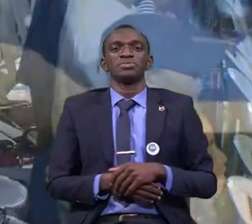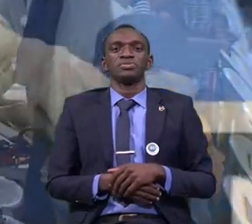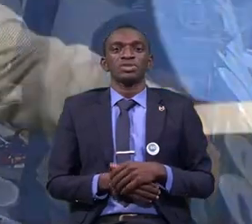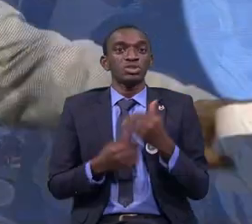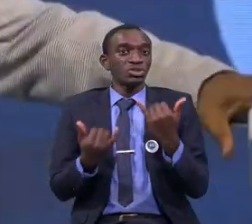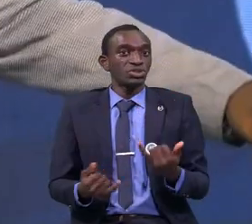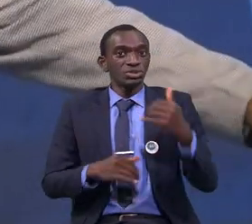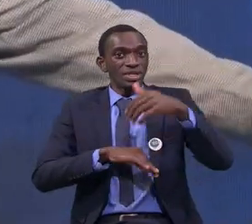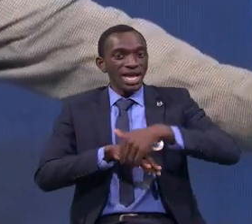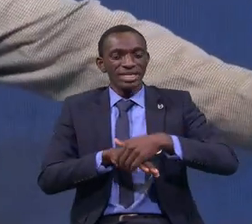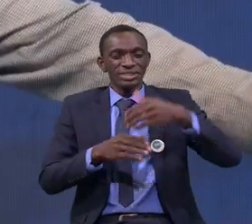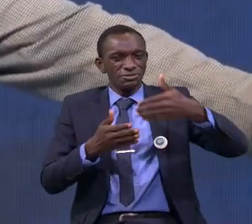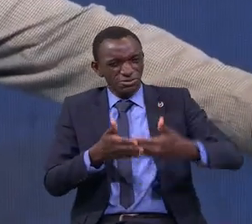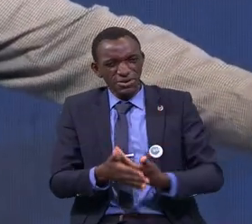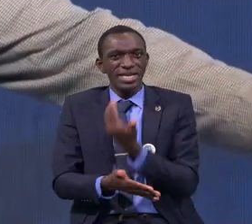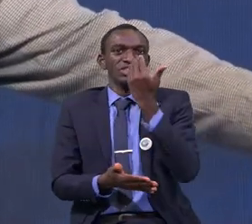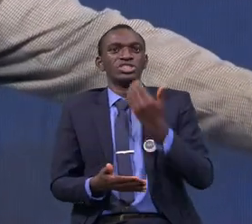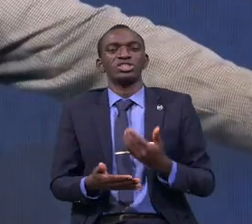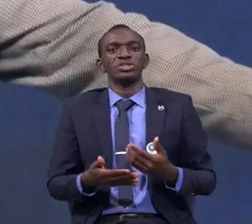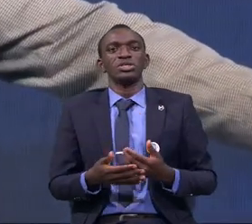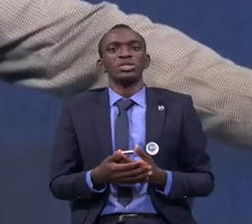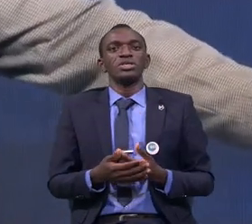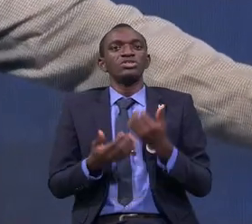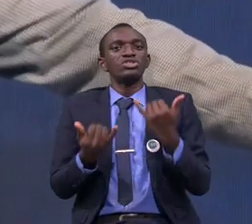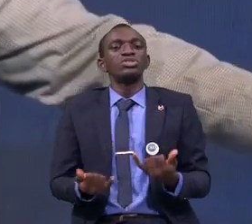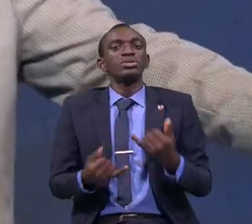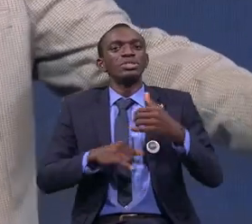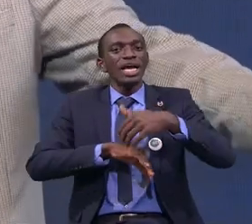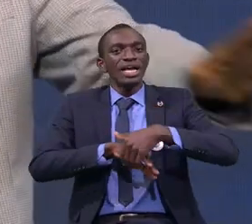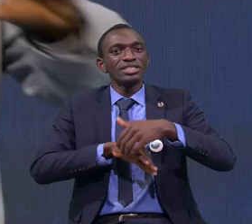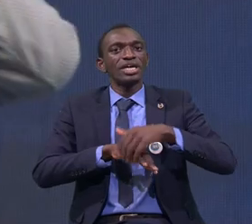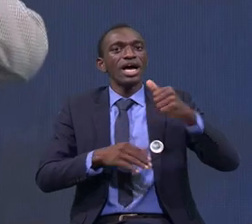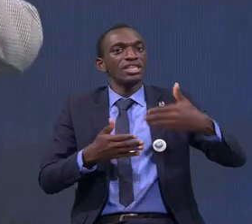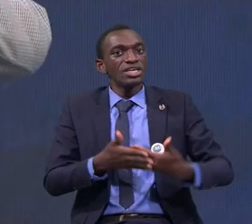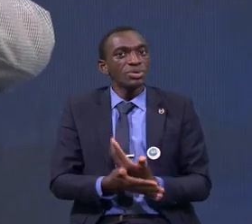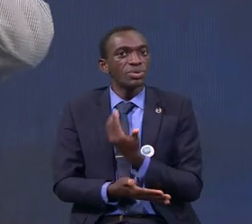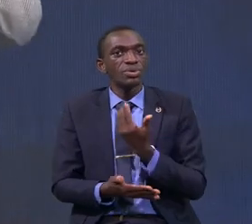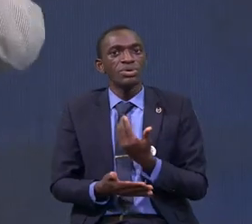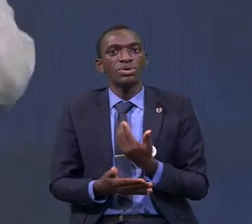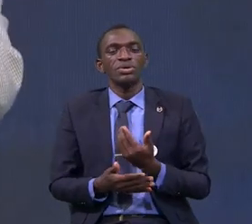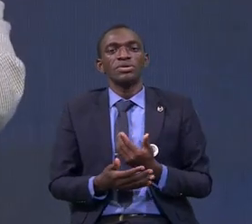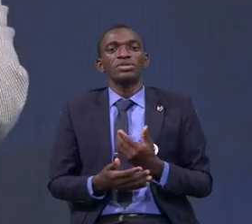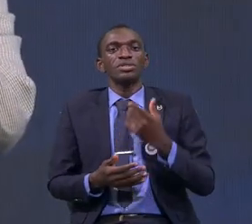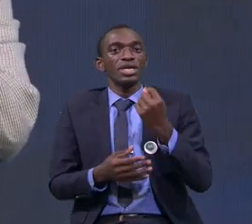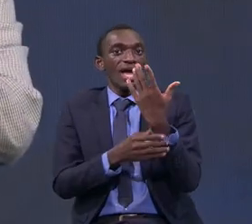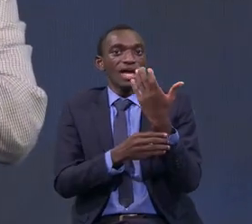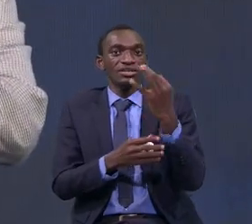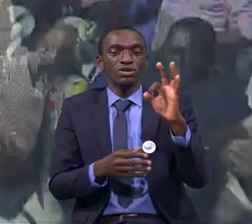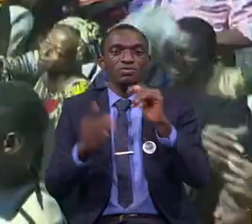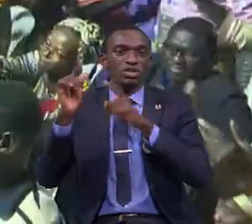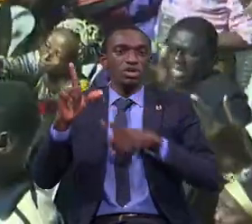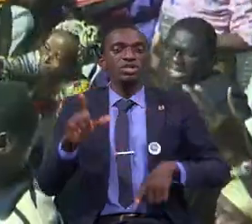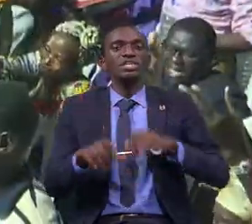Tonight afresh. Tonight anew. The hand of the Lord is touching